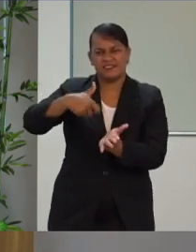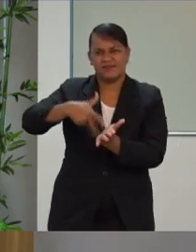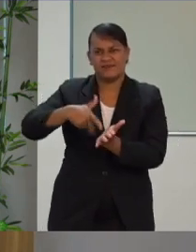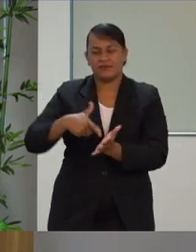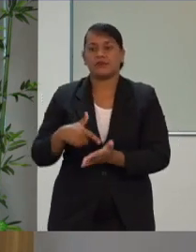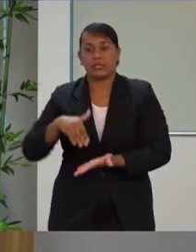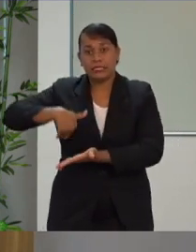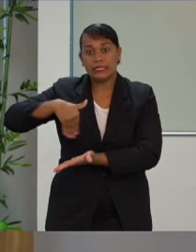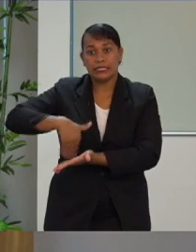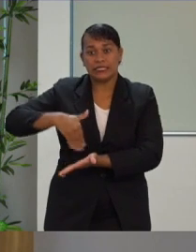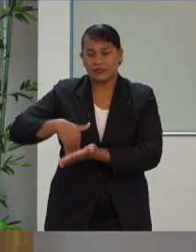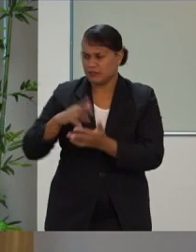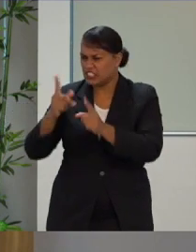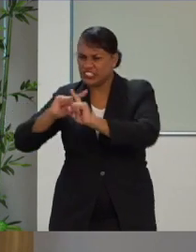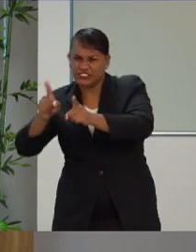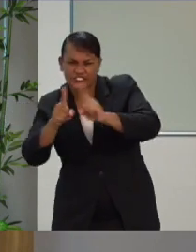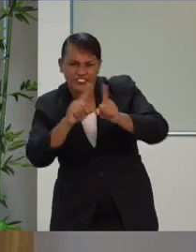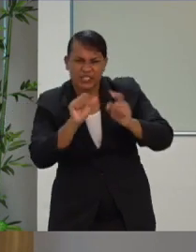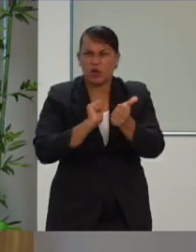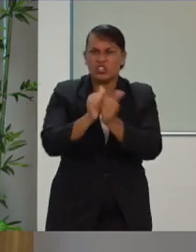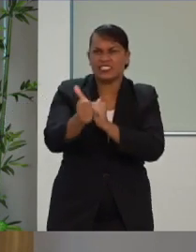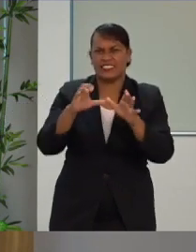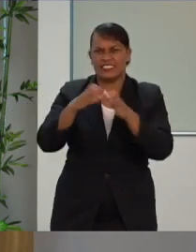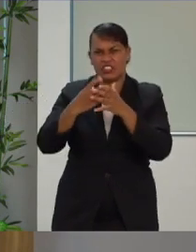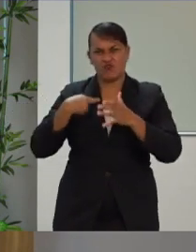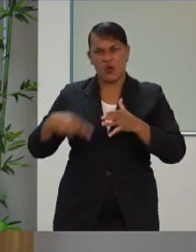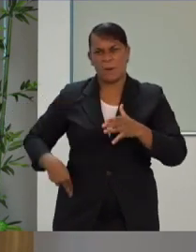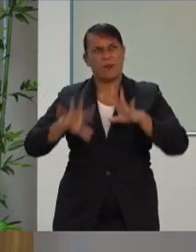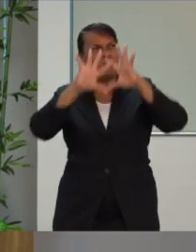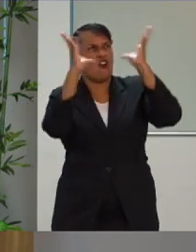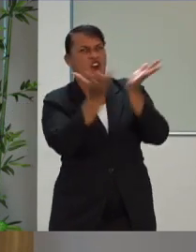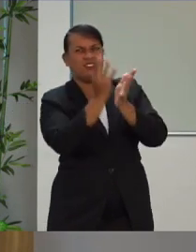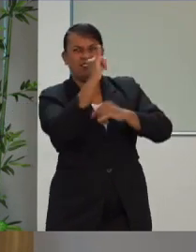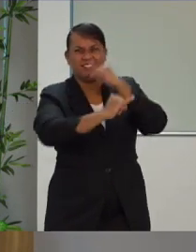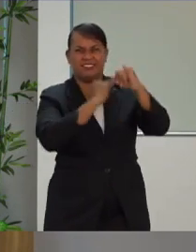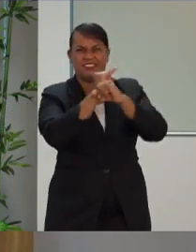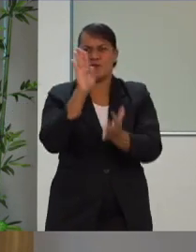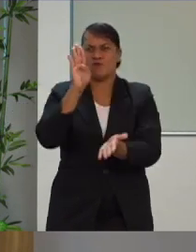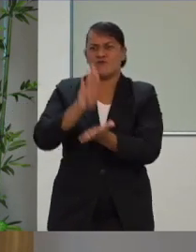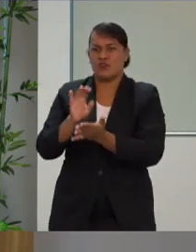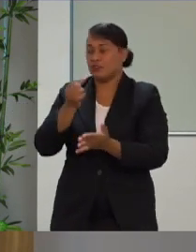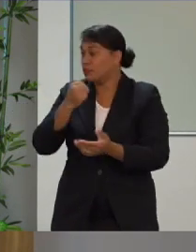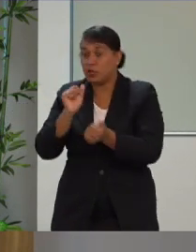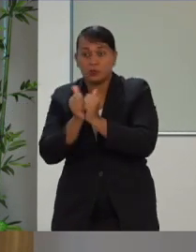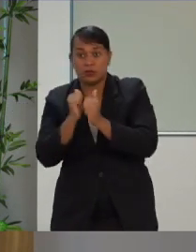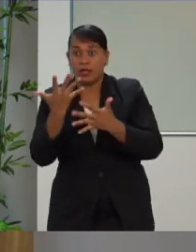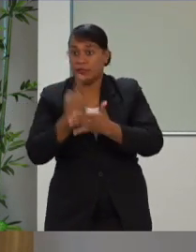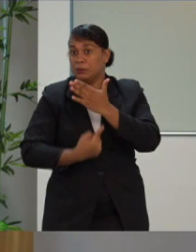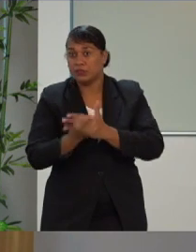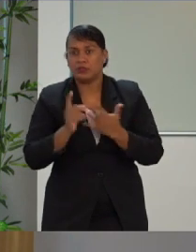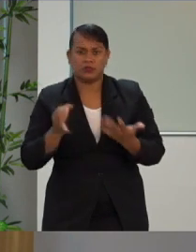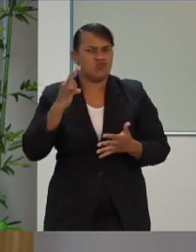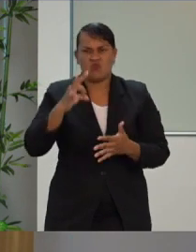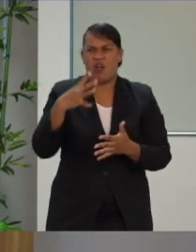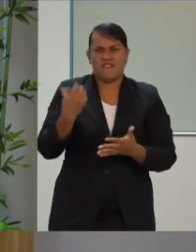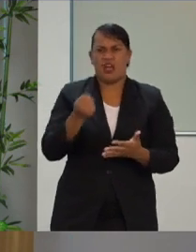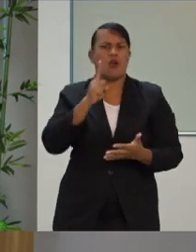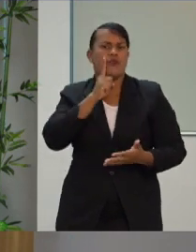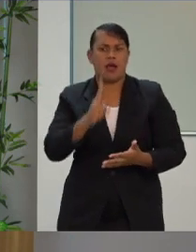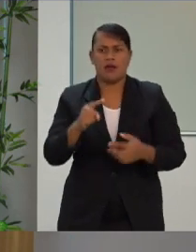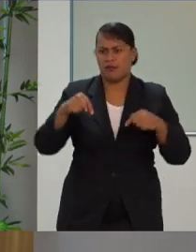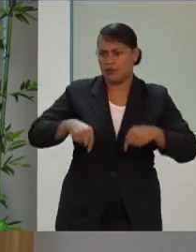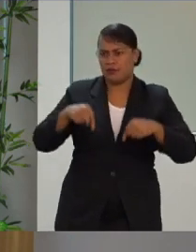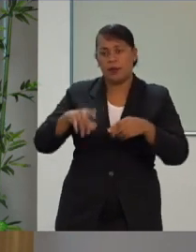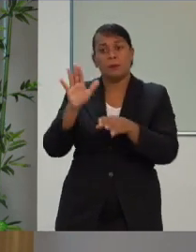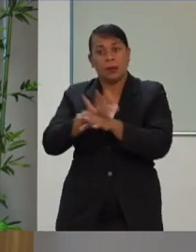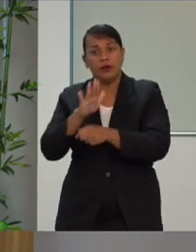particular semi-final or final or quarter-final. Now, obviously, because there's no sports taking place, they don't have orders for that, but they may have orders